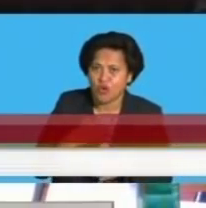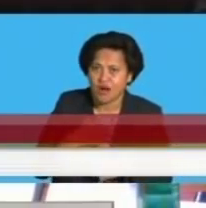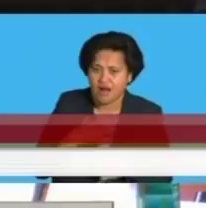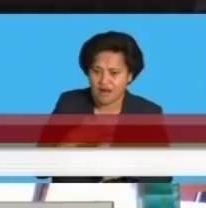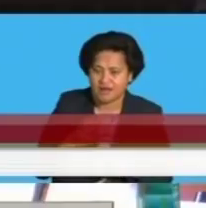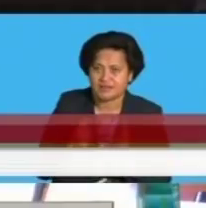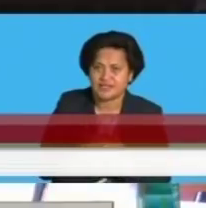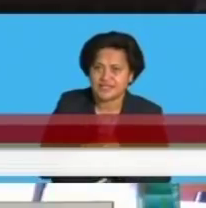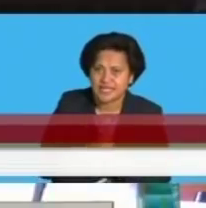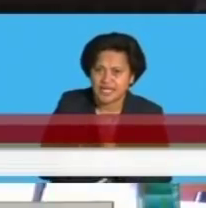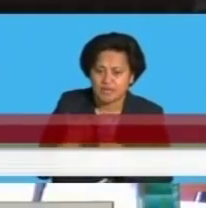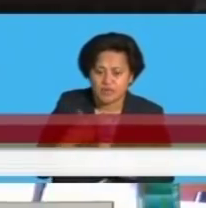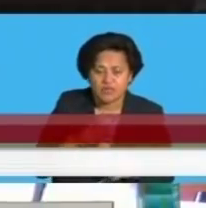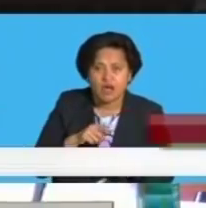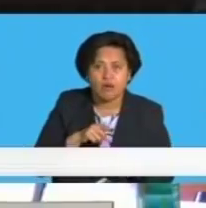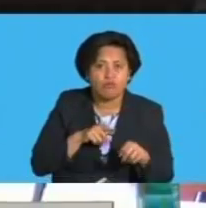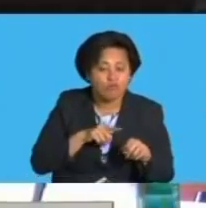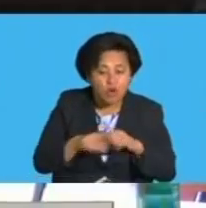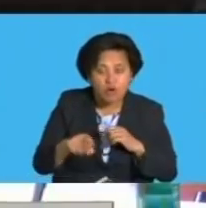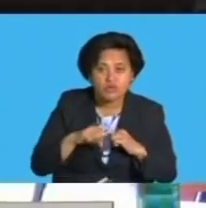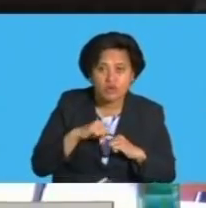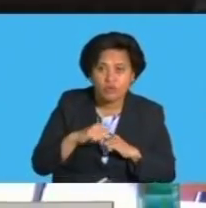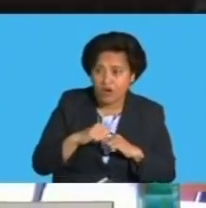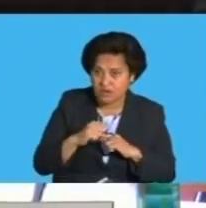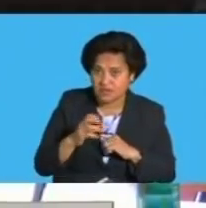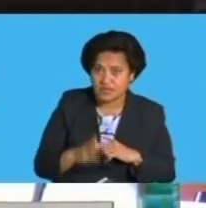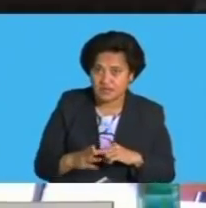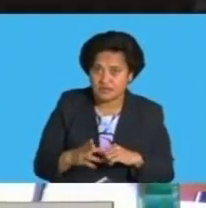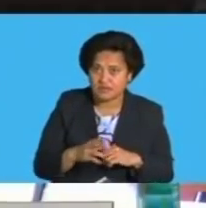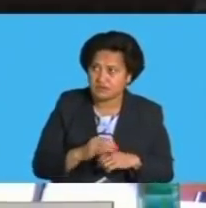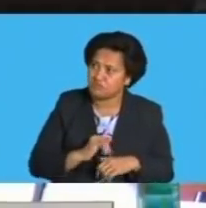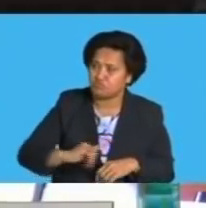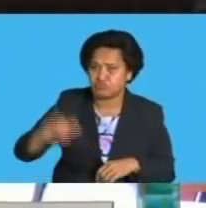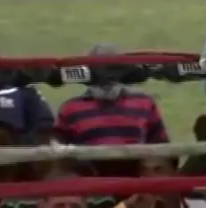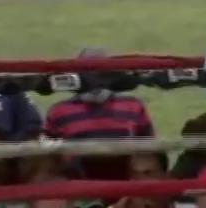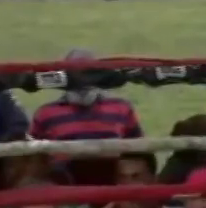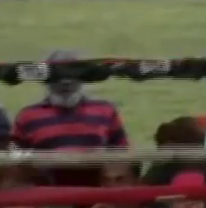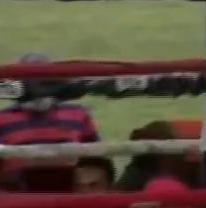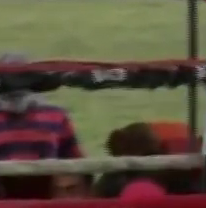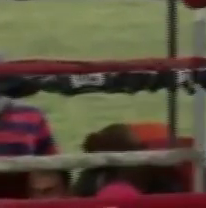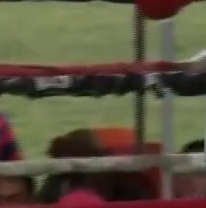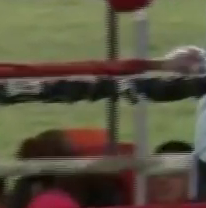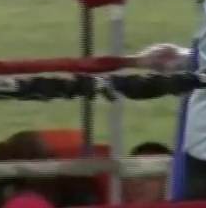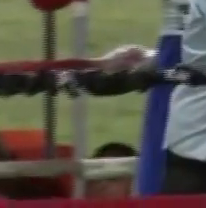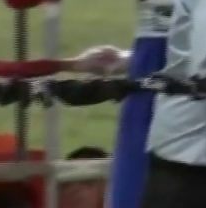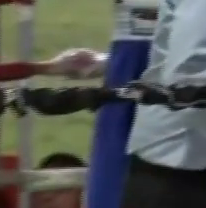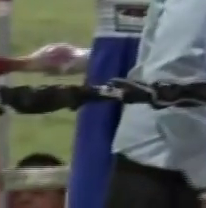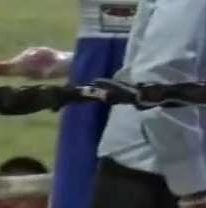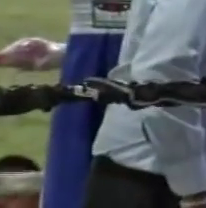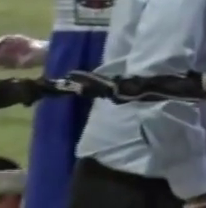overseas, mostly Australia and New Zealand, and they don't perform very well. It's